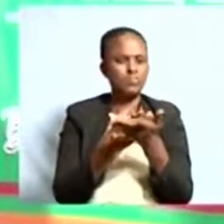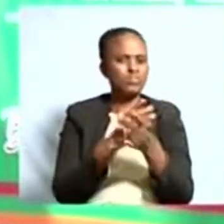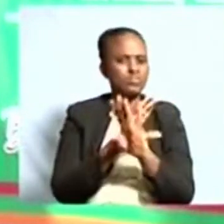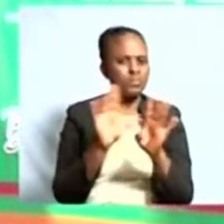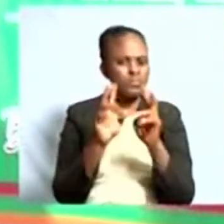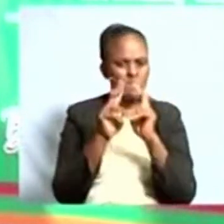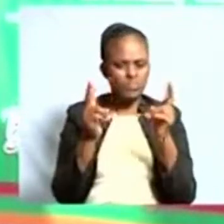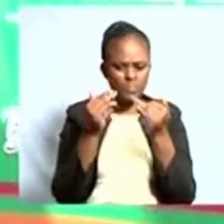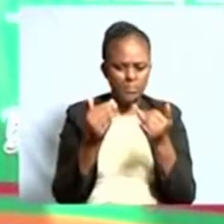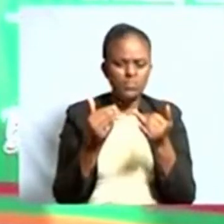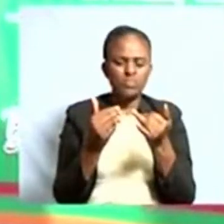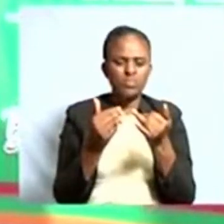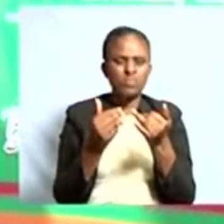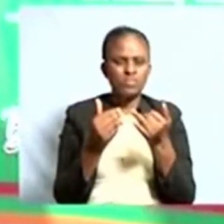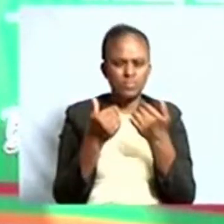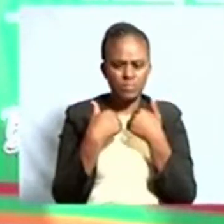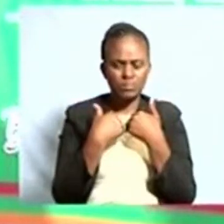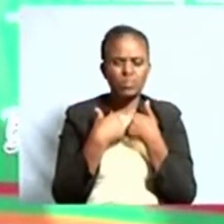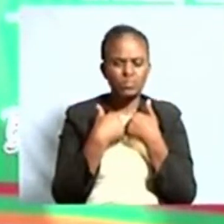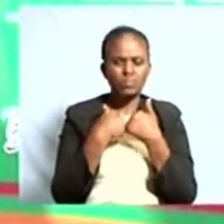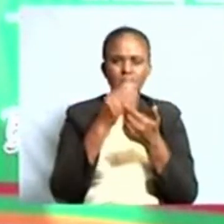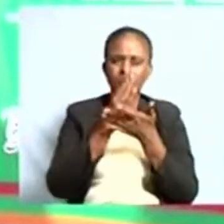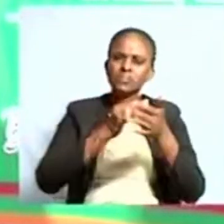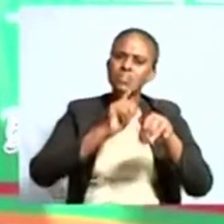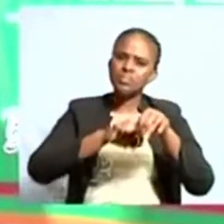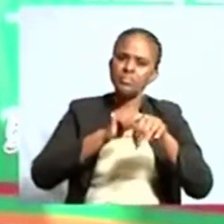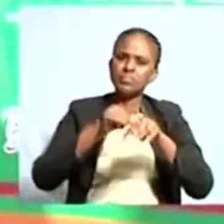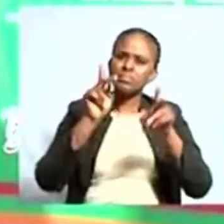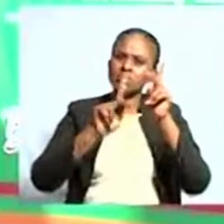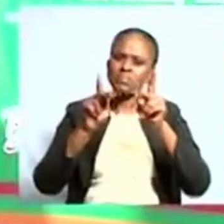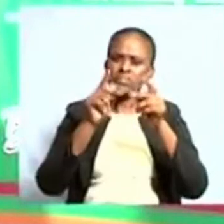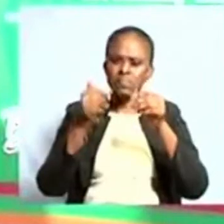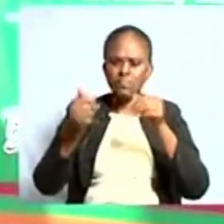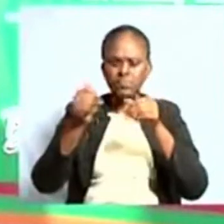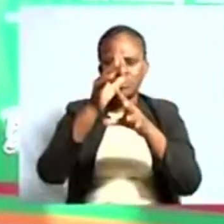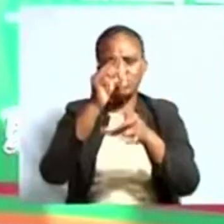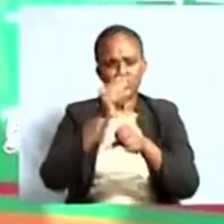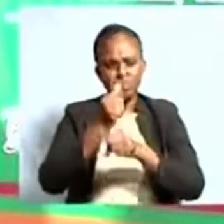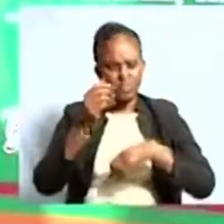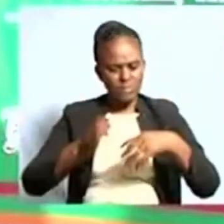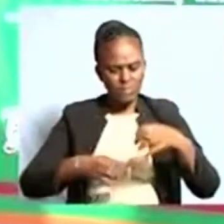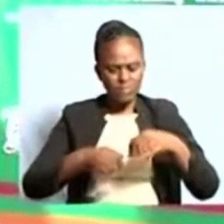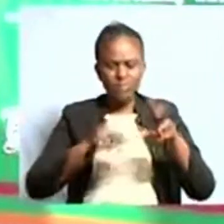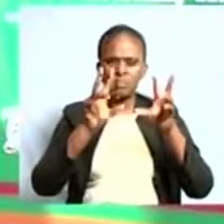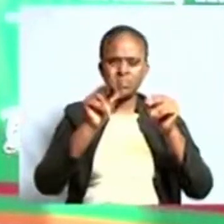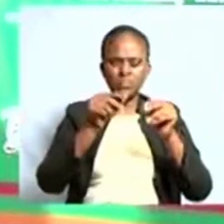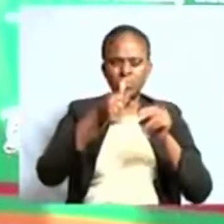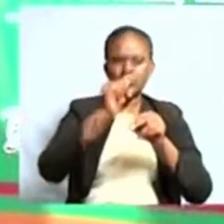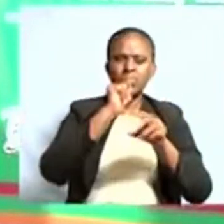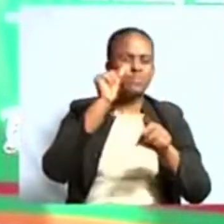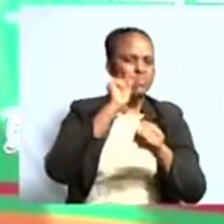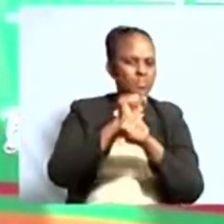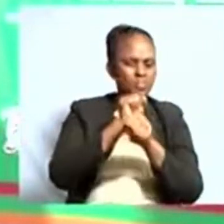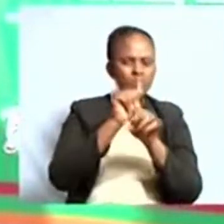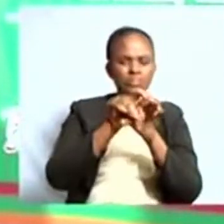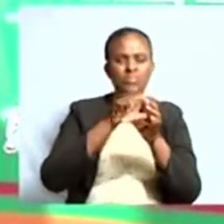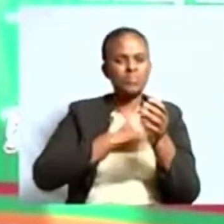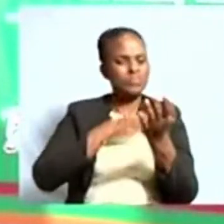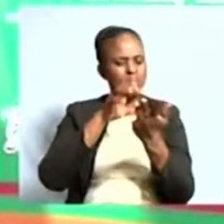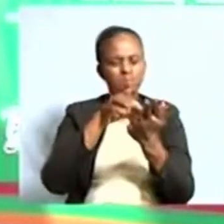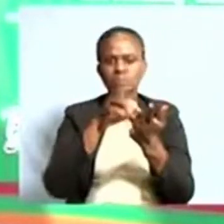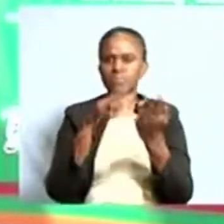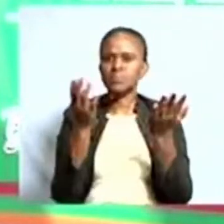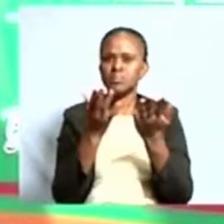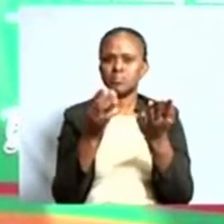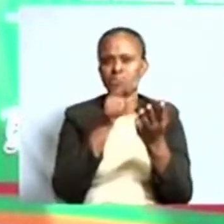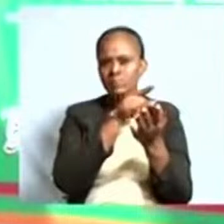So there are times where people will receive complaints, say, no, they are not doing anything on my case.